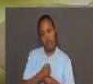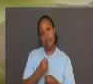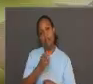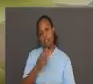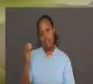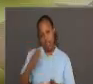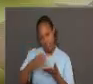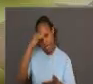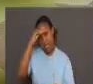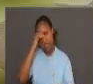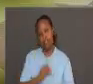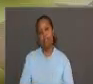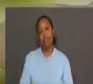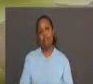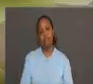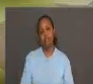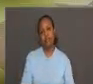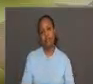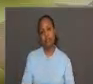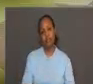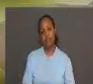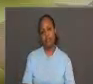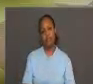work, and education.